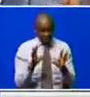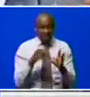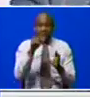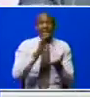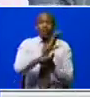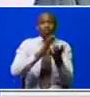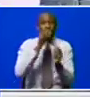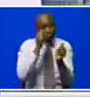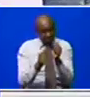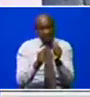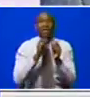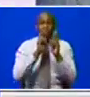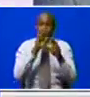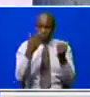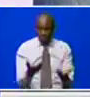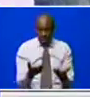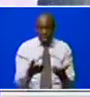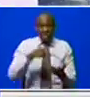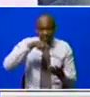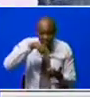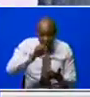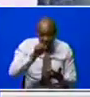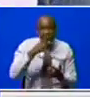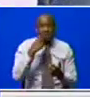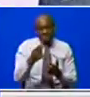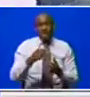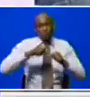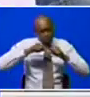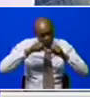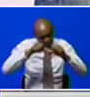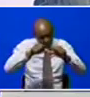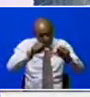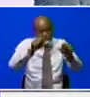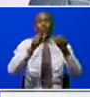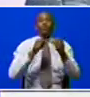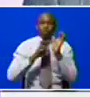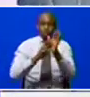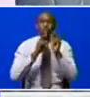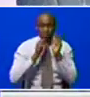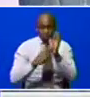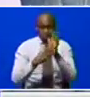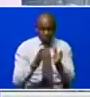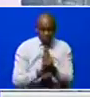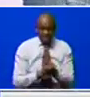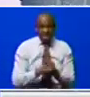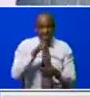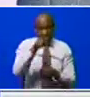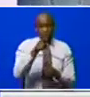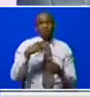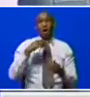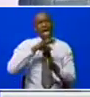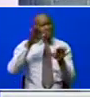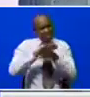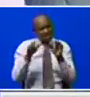constituency that is reporting, exactly, and keep that as a running provisional tally. Okay. It will lay to rest all